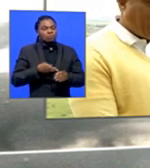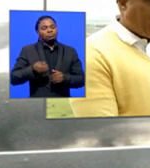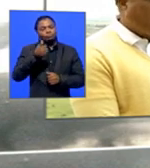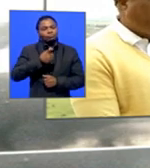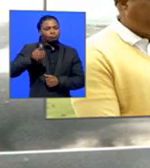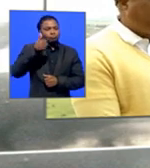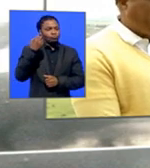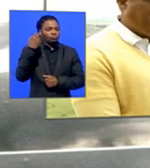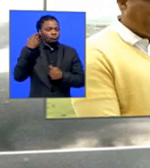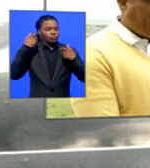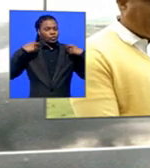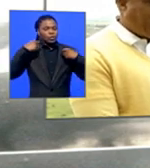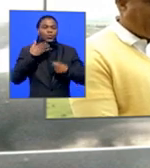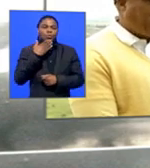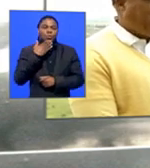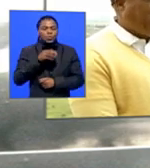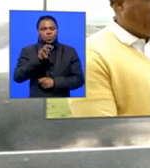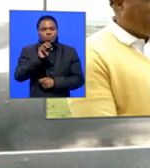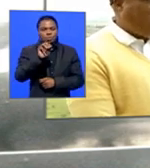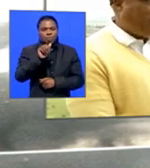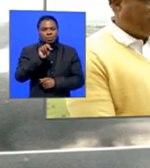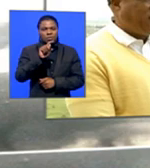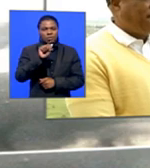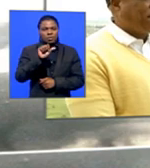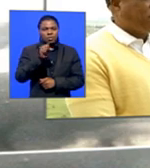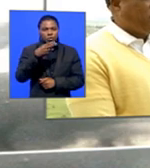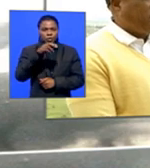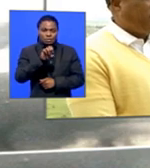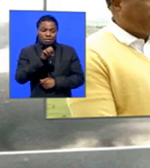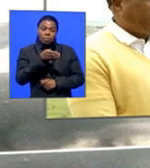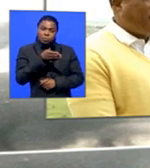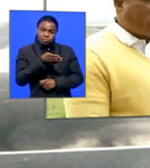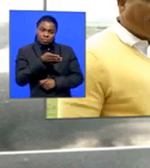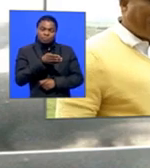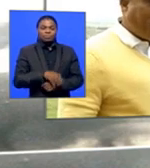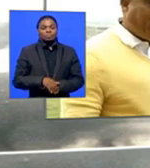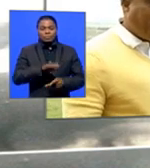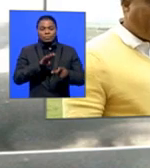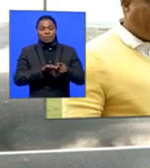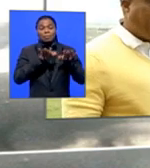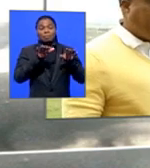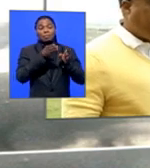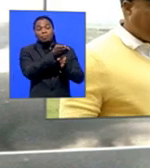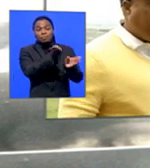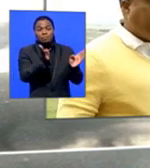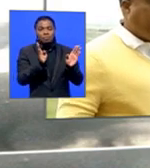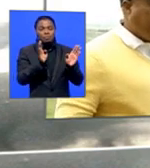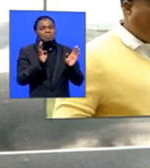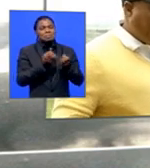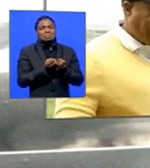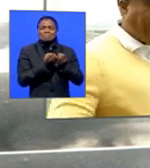jikelele uComrade Gwede Mantashe umqwathi, nabantu balapha ke